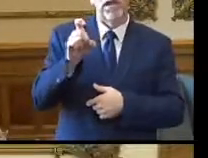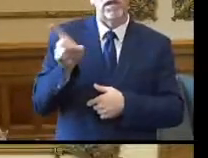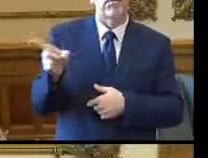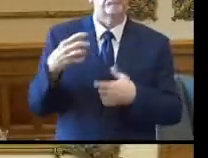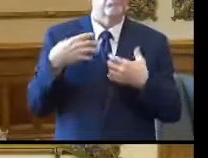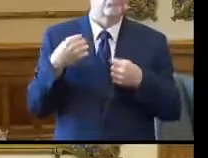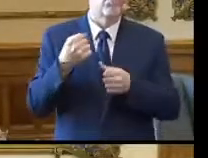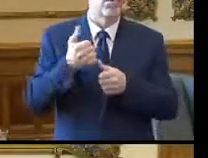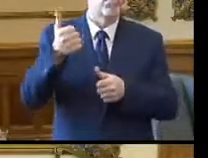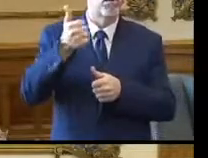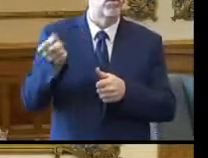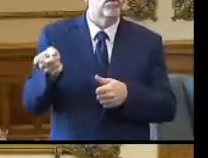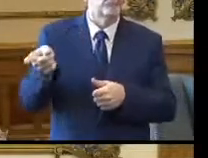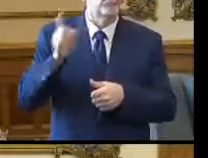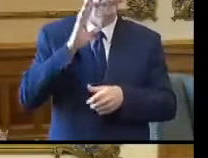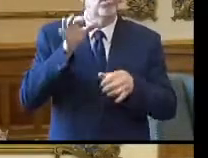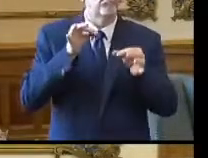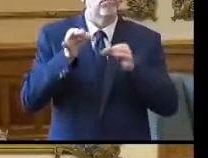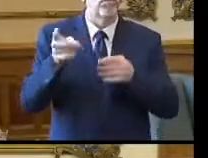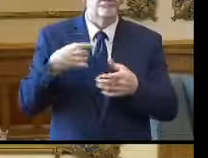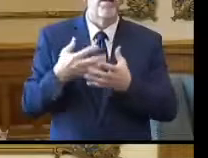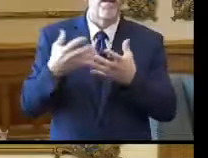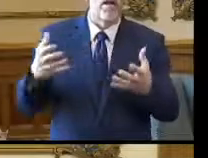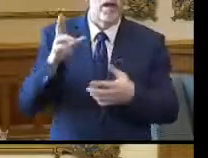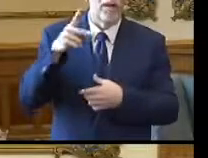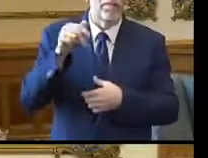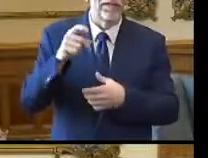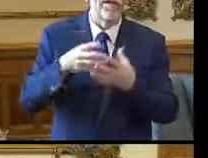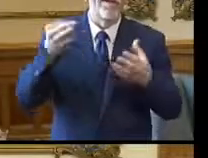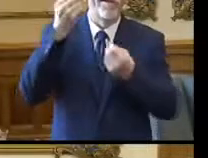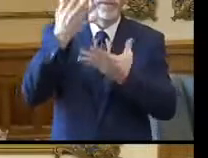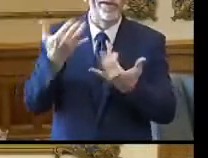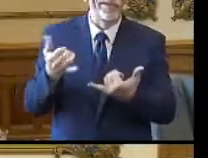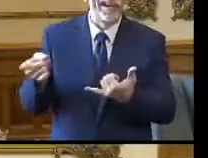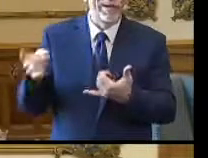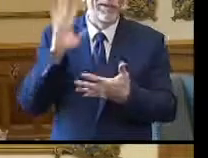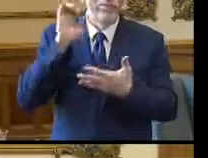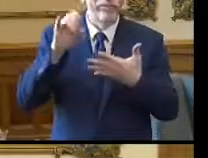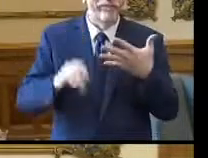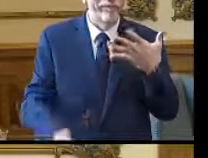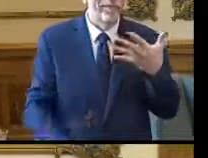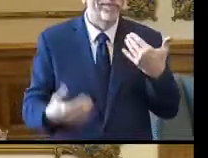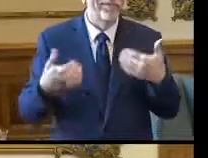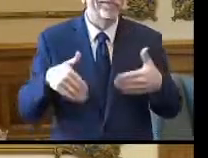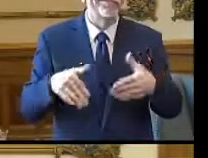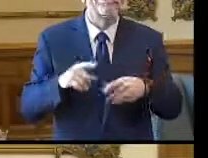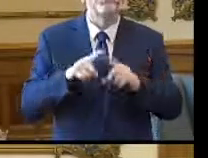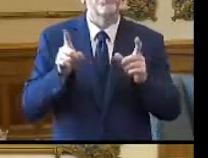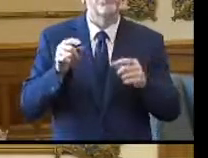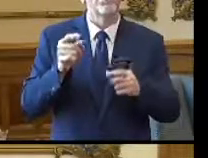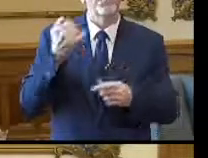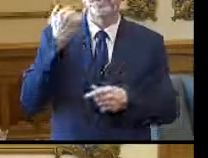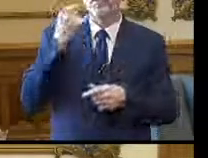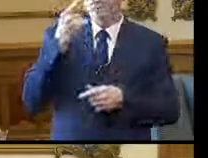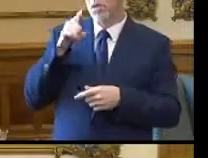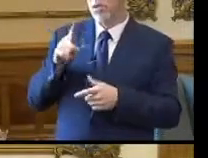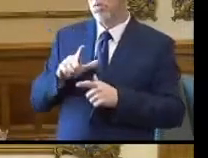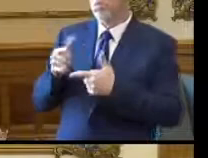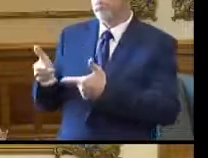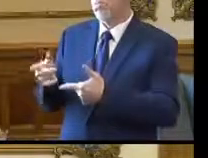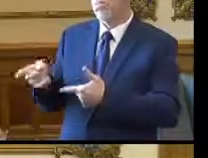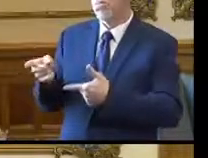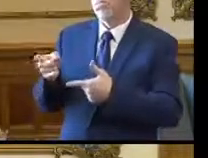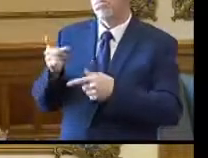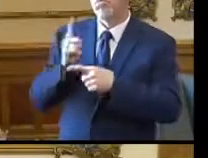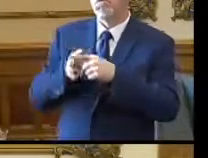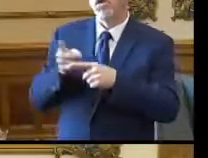health commissioner. She's going to give us you've got a lot of updates and a lot of information to go over. But if you would please, in addition to